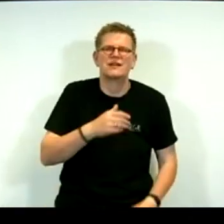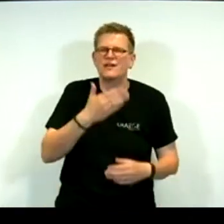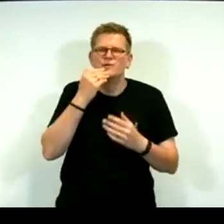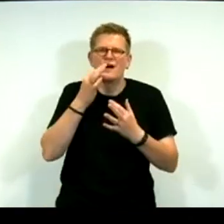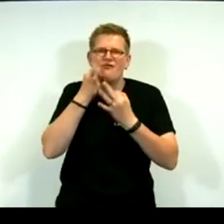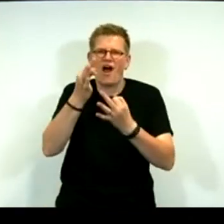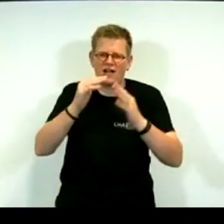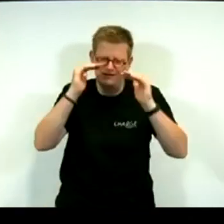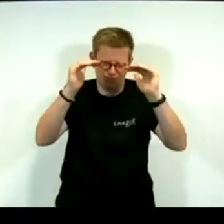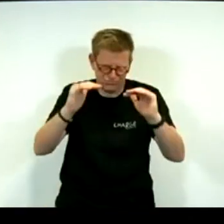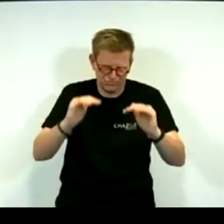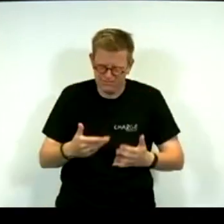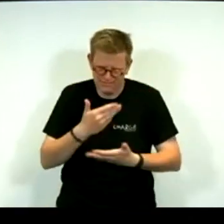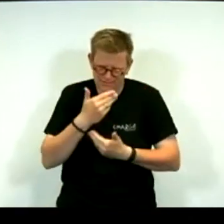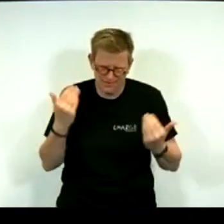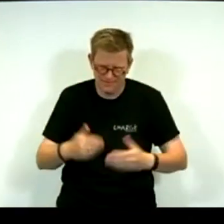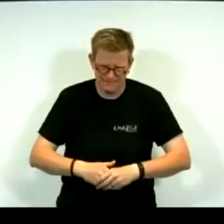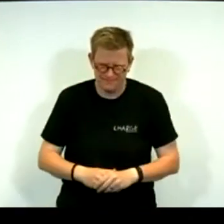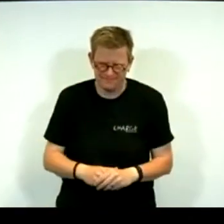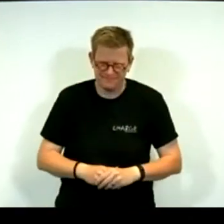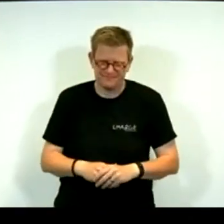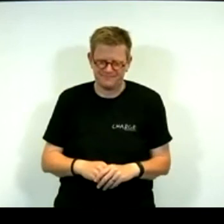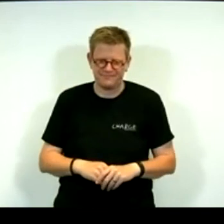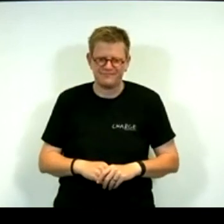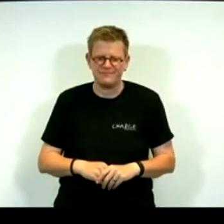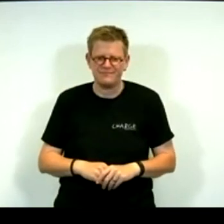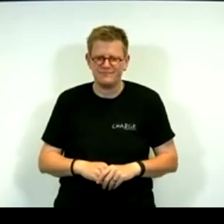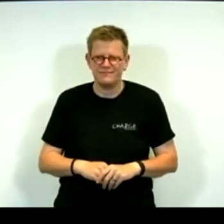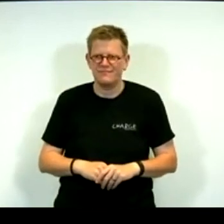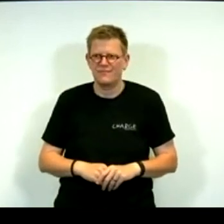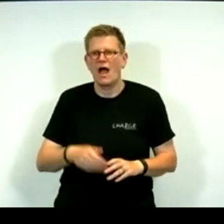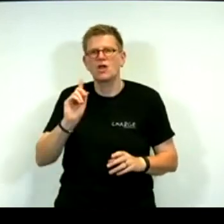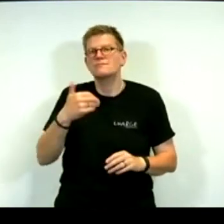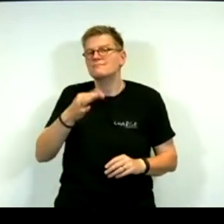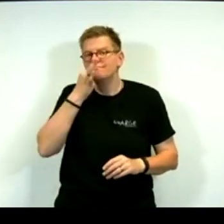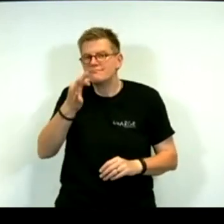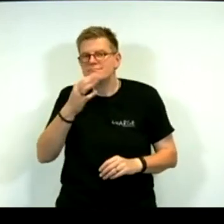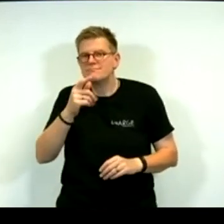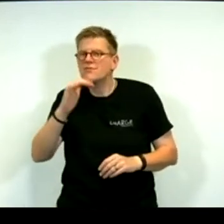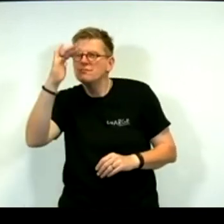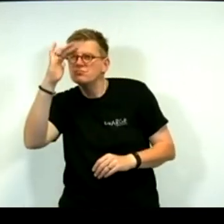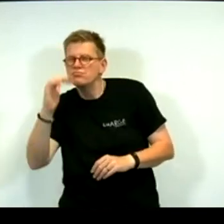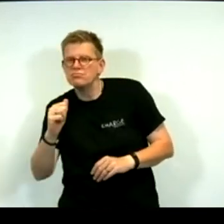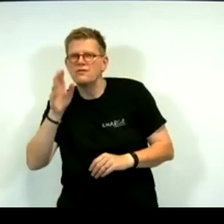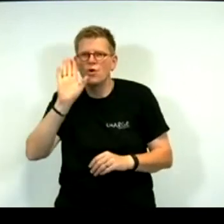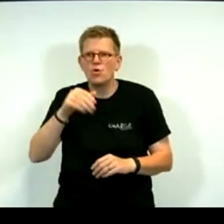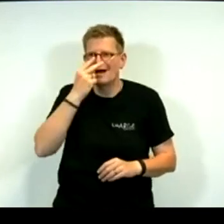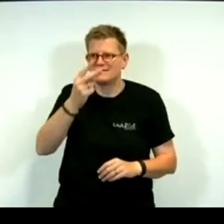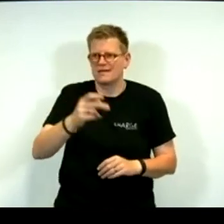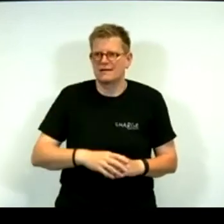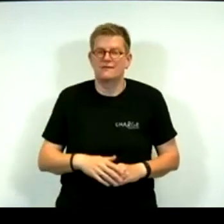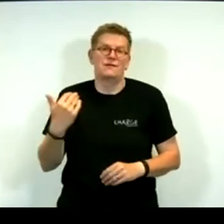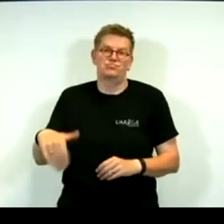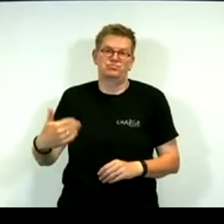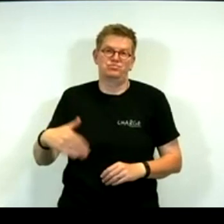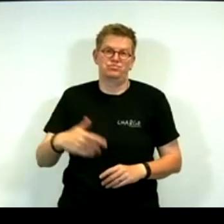questions anymore right now. I couldn't see any. I checked the chat, particularly looking for question on vision.